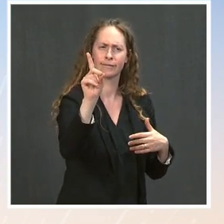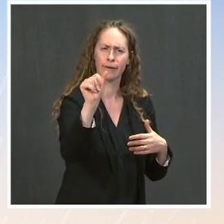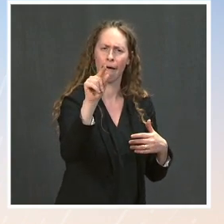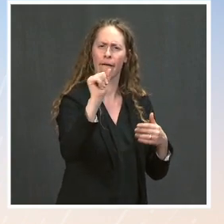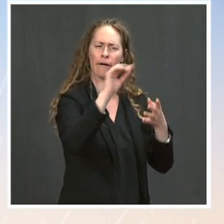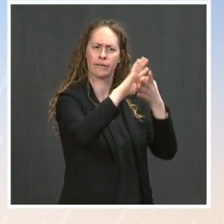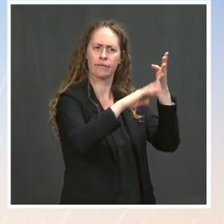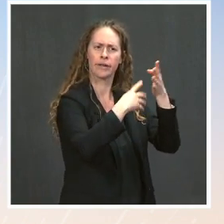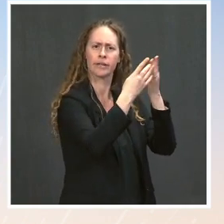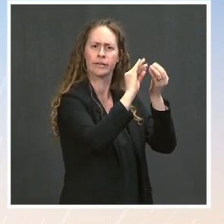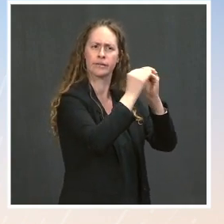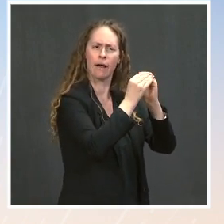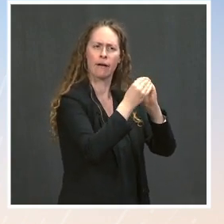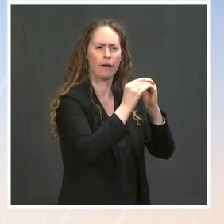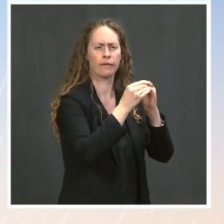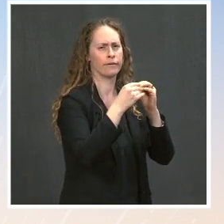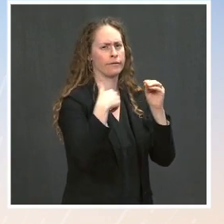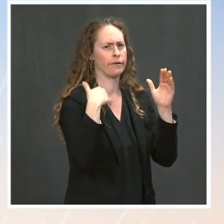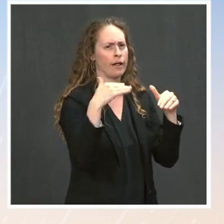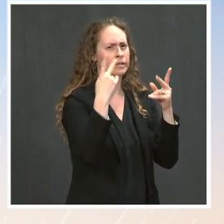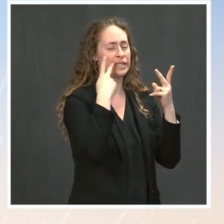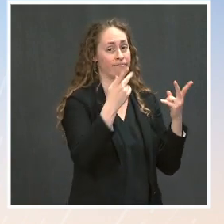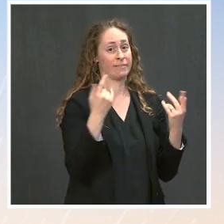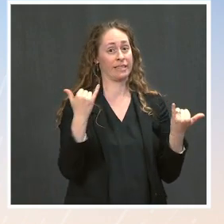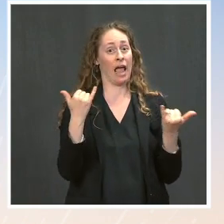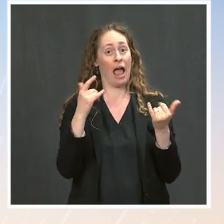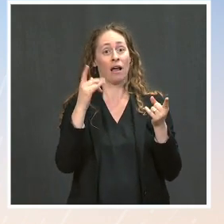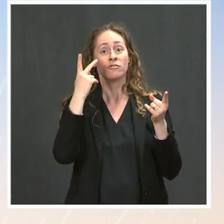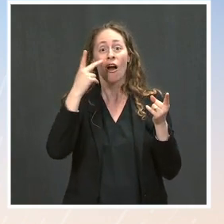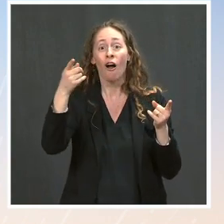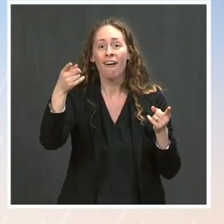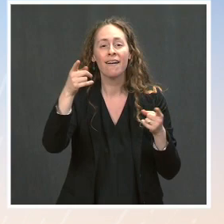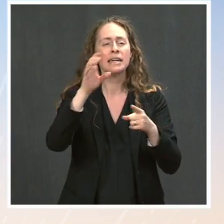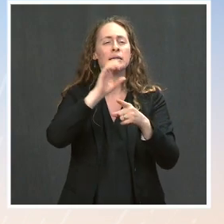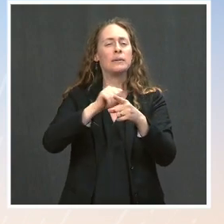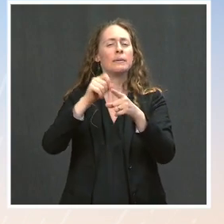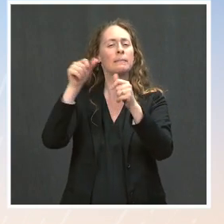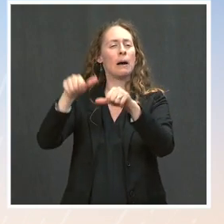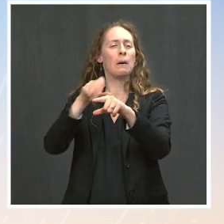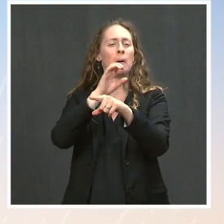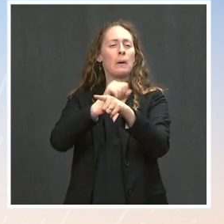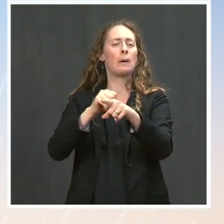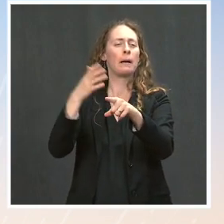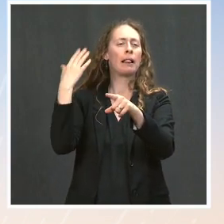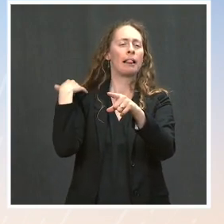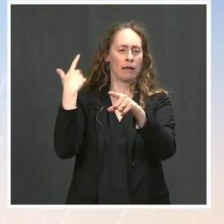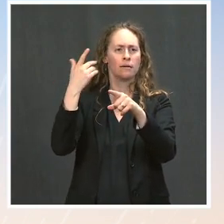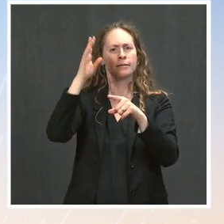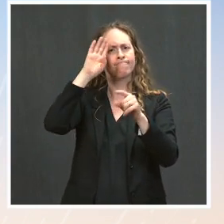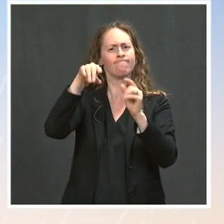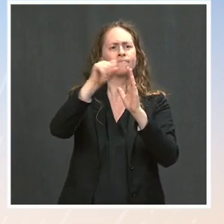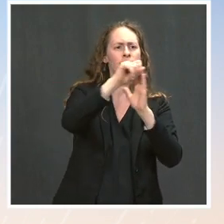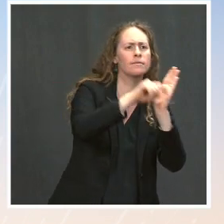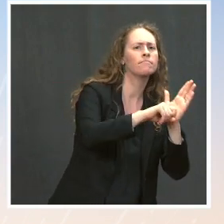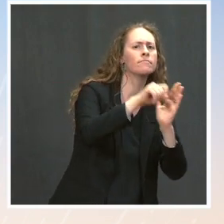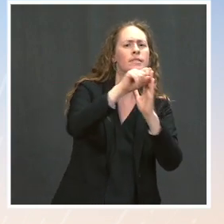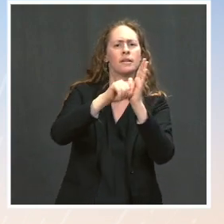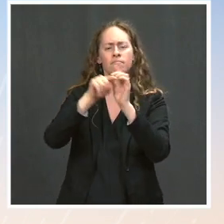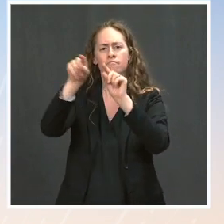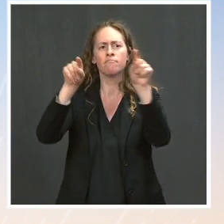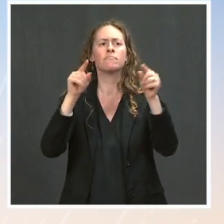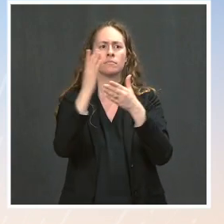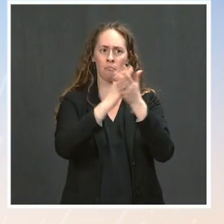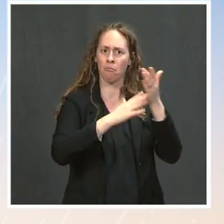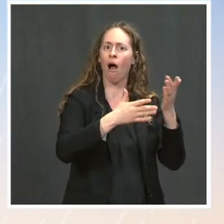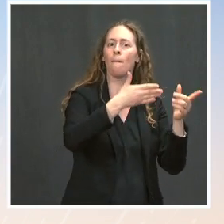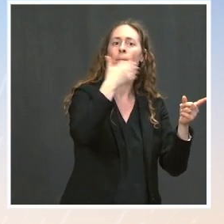old at this point in time, and we've seen across communities and states there's been a significant amount of progress of schools opening 5 days